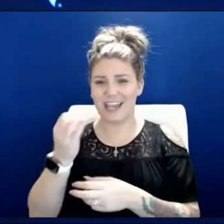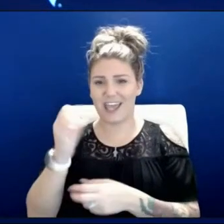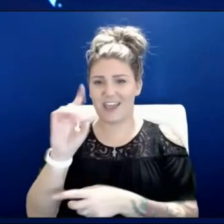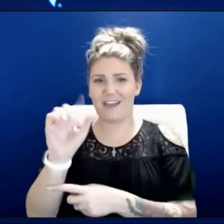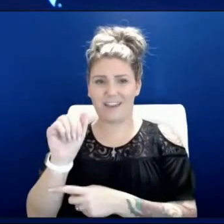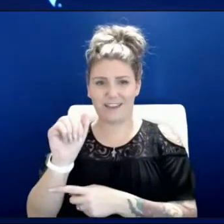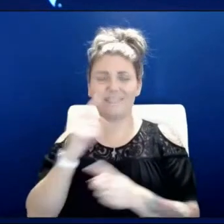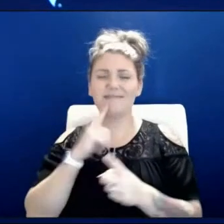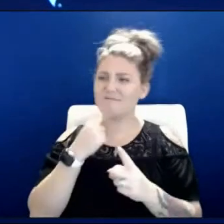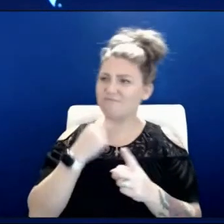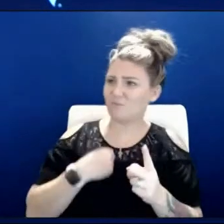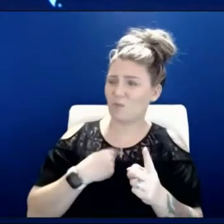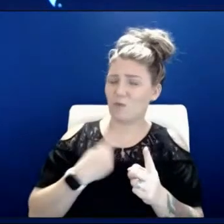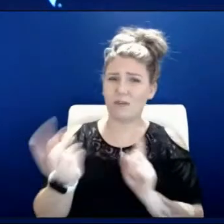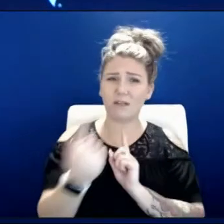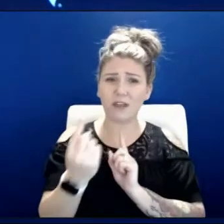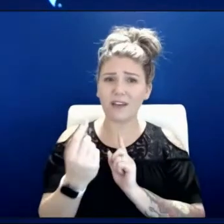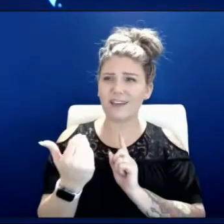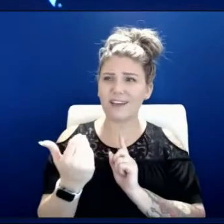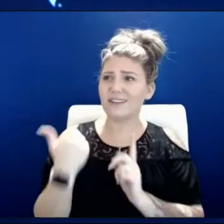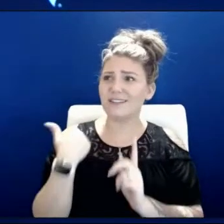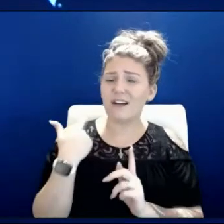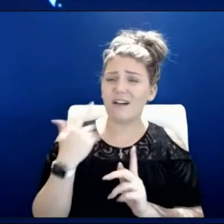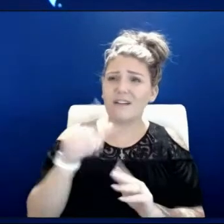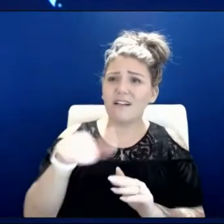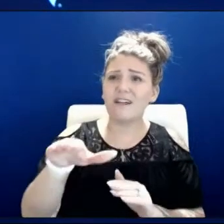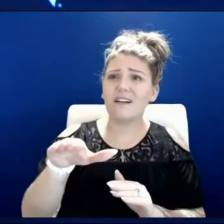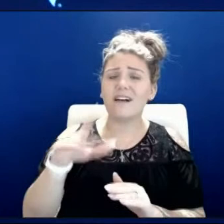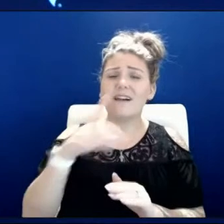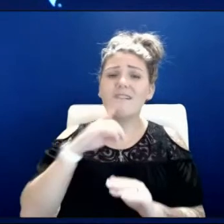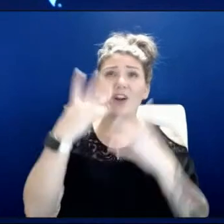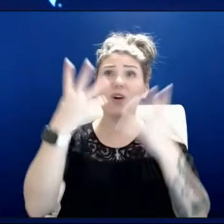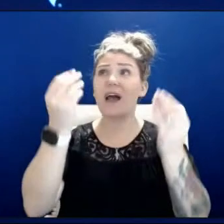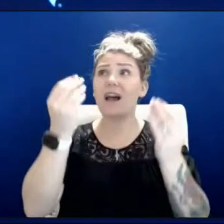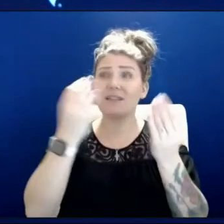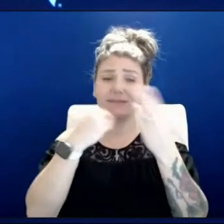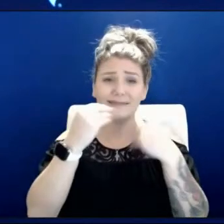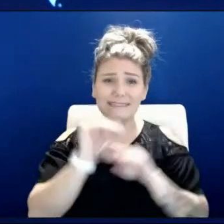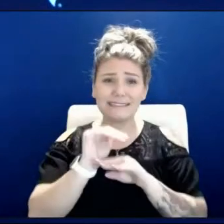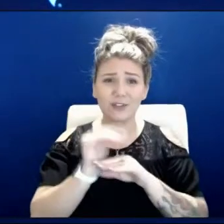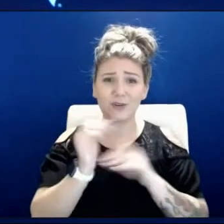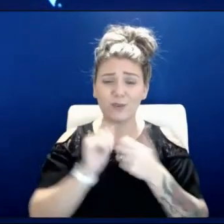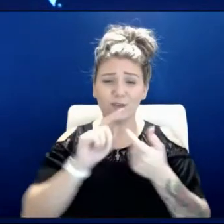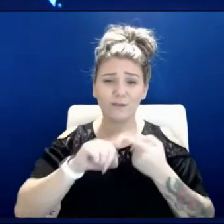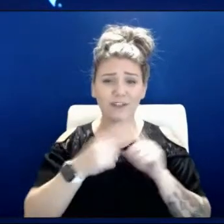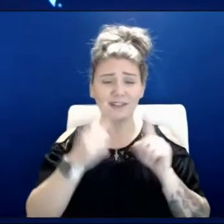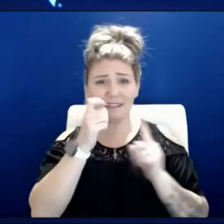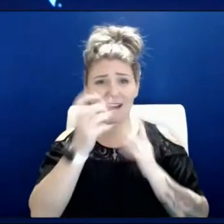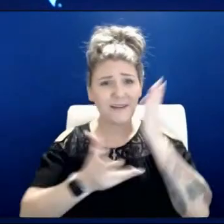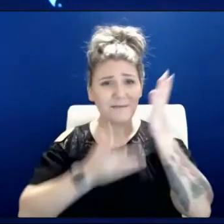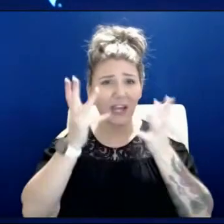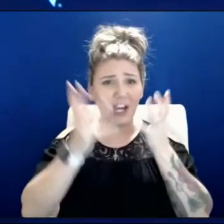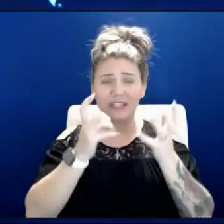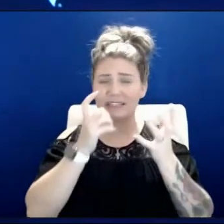Stites, I can go out to dinner with friends and not be embarrassed. I can go to a movie and not have everybody look